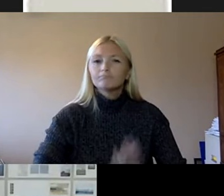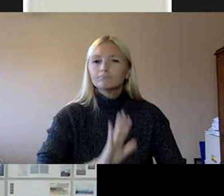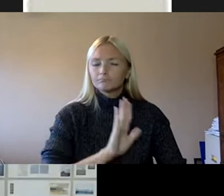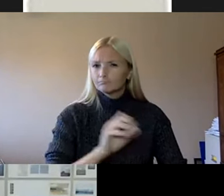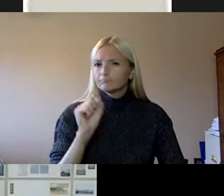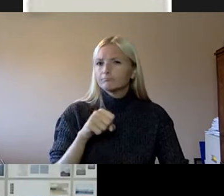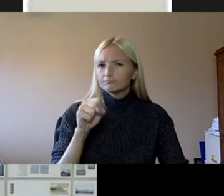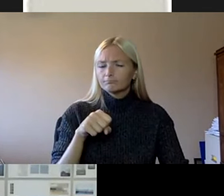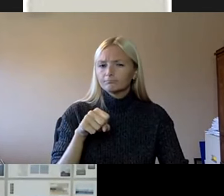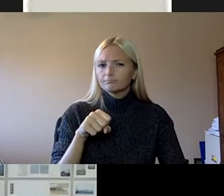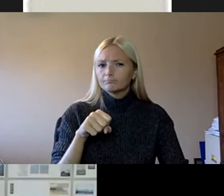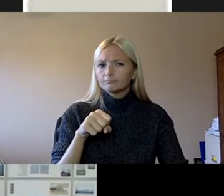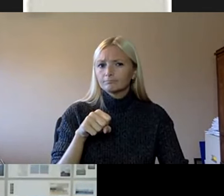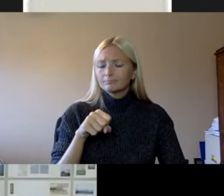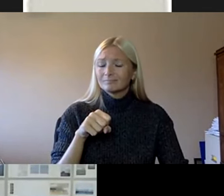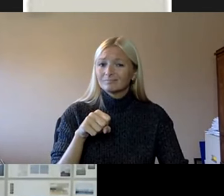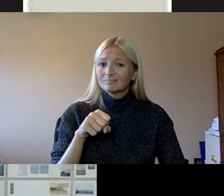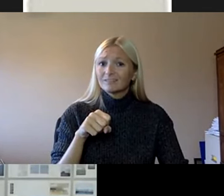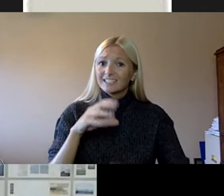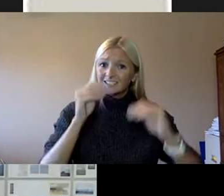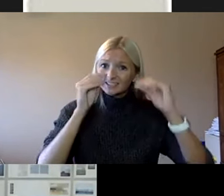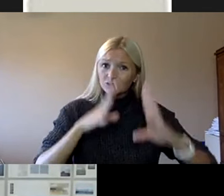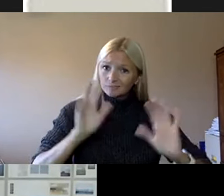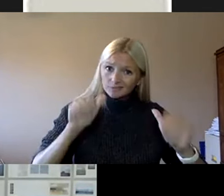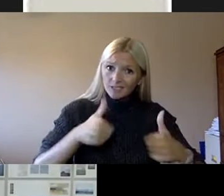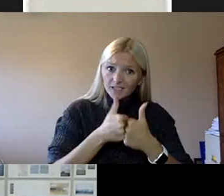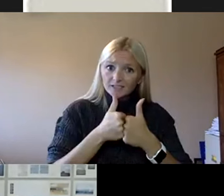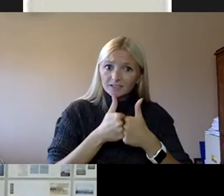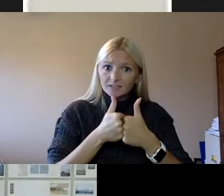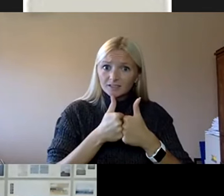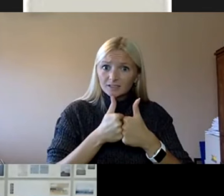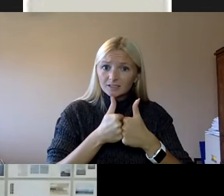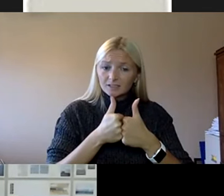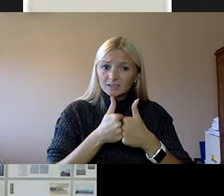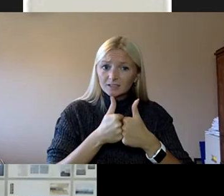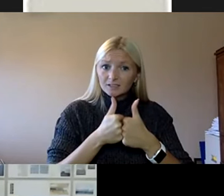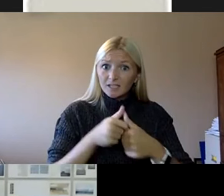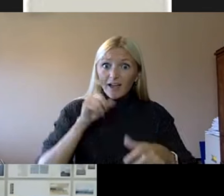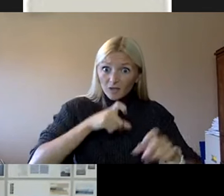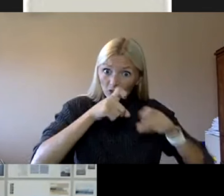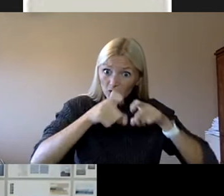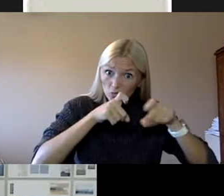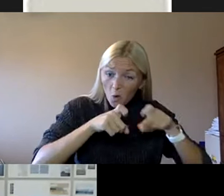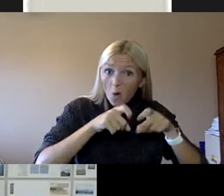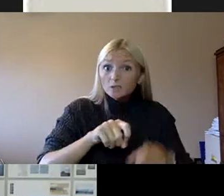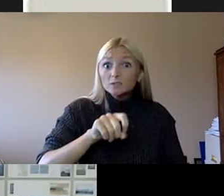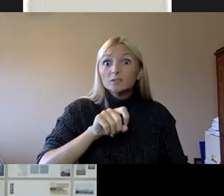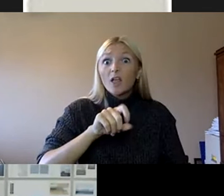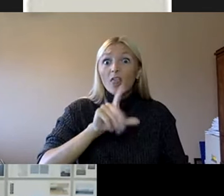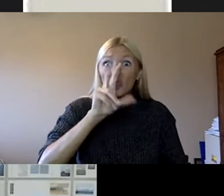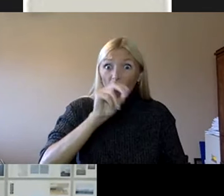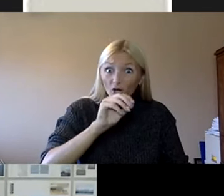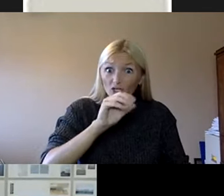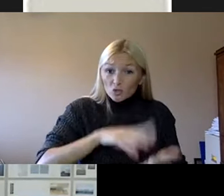the difficulties of the teachers. You were talking about controlling 20 or 30 kids via Zoom. And I think